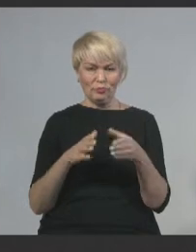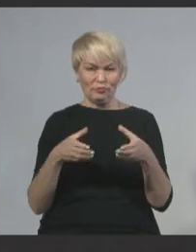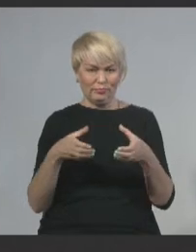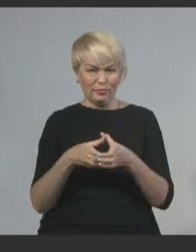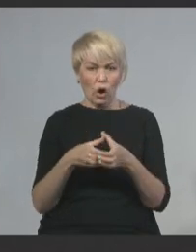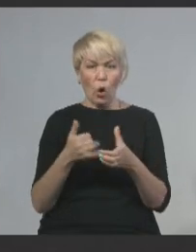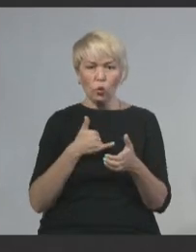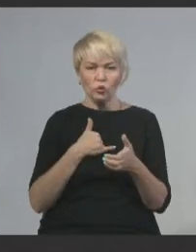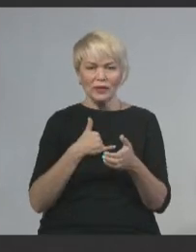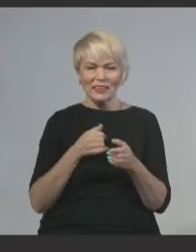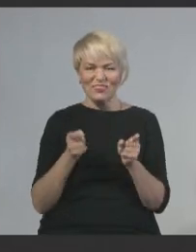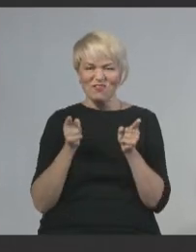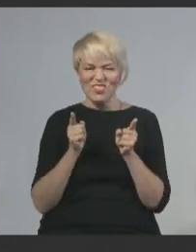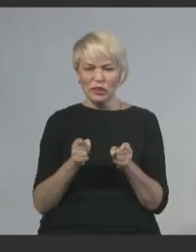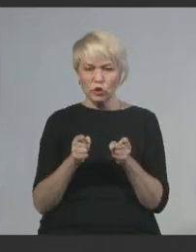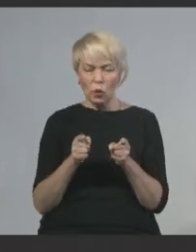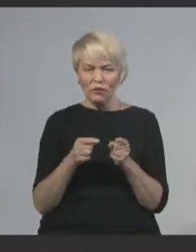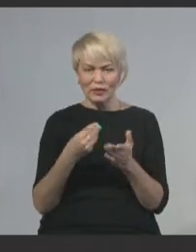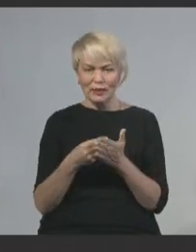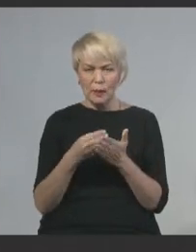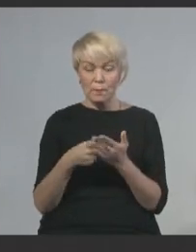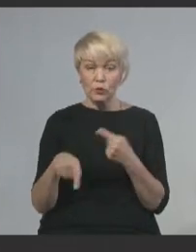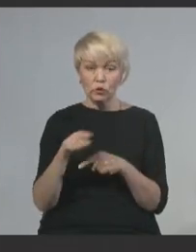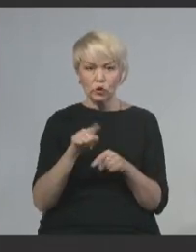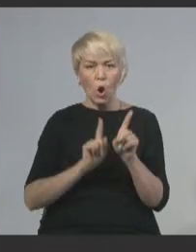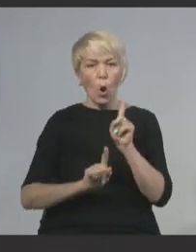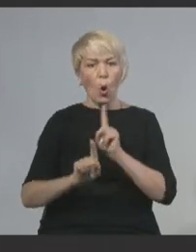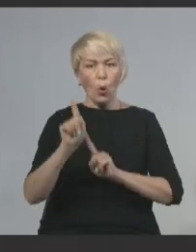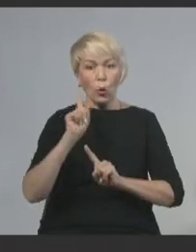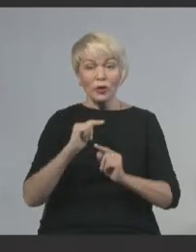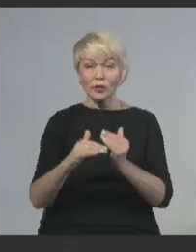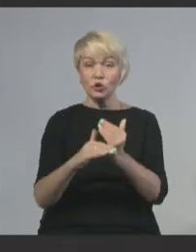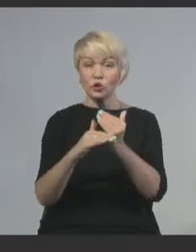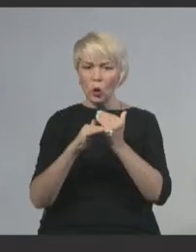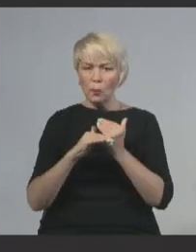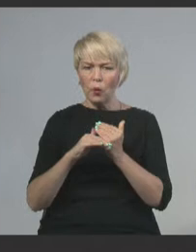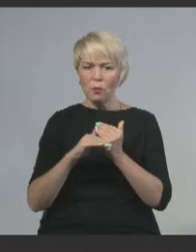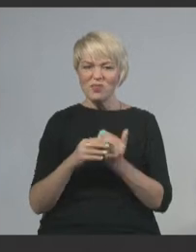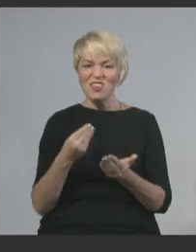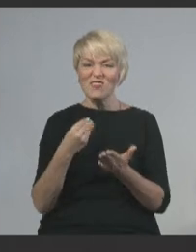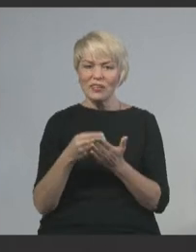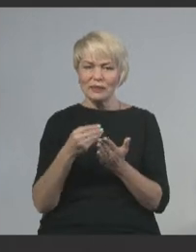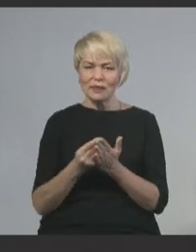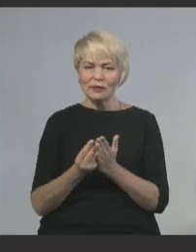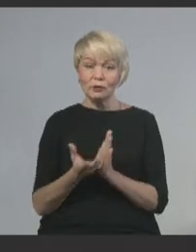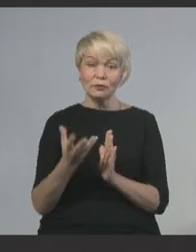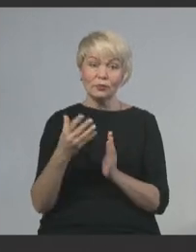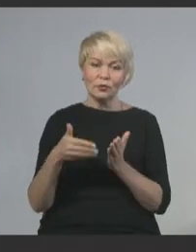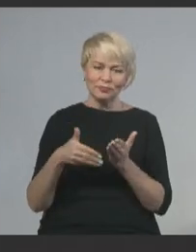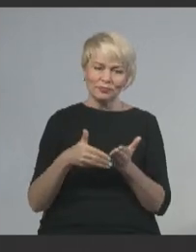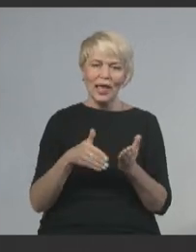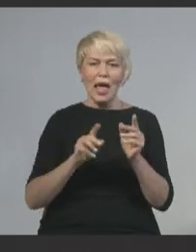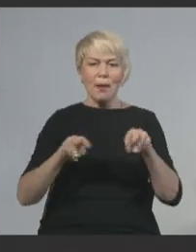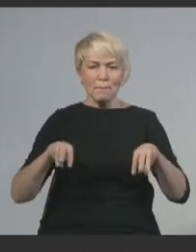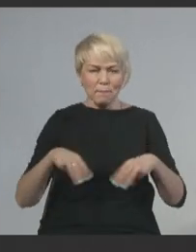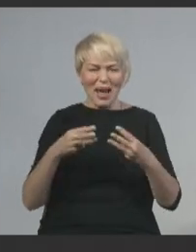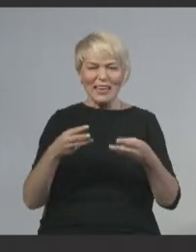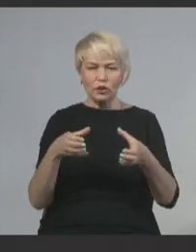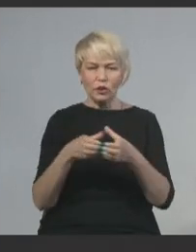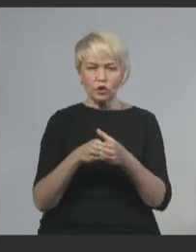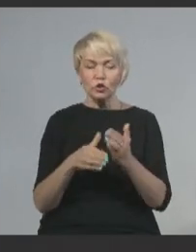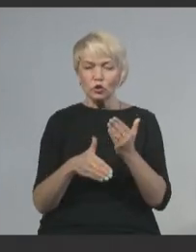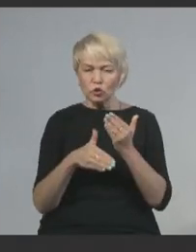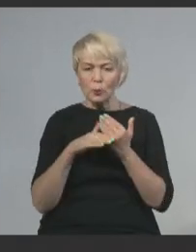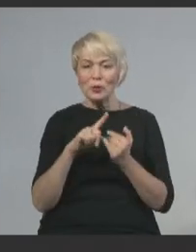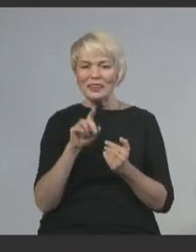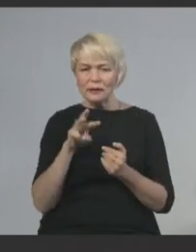money aside to to media sector 2 to help media but still there will be of course effect when the